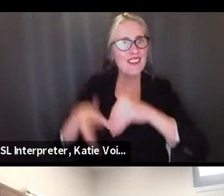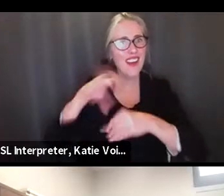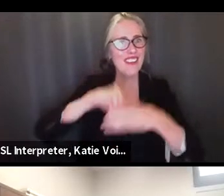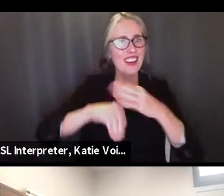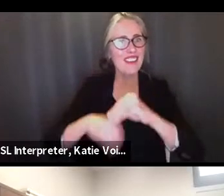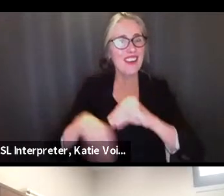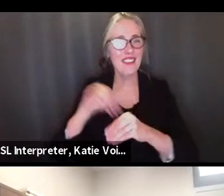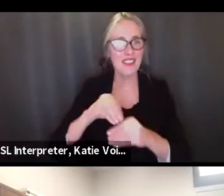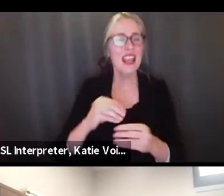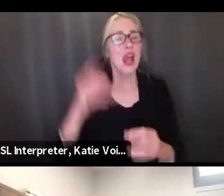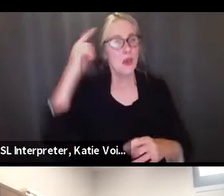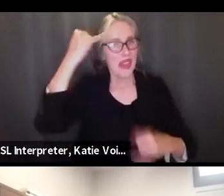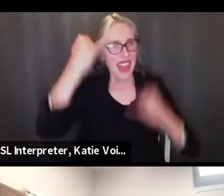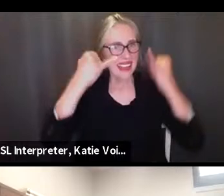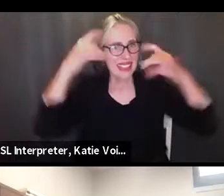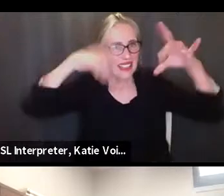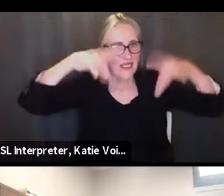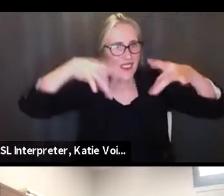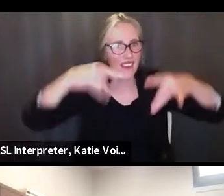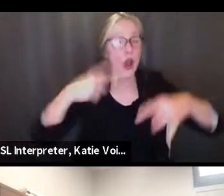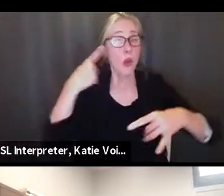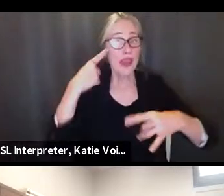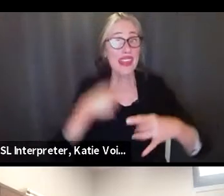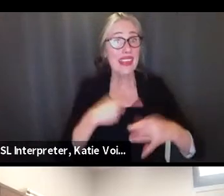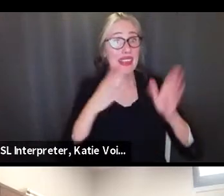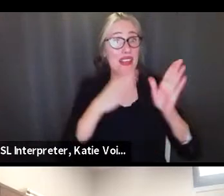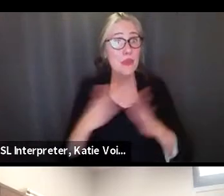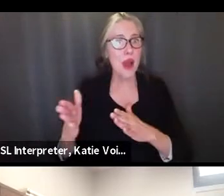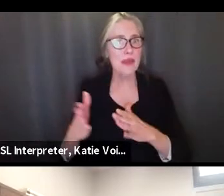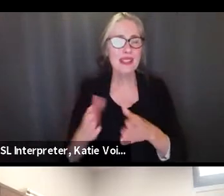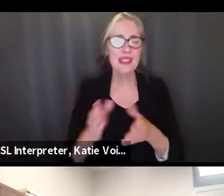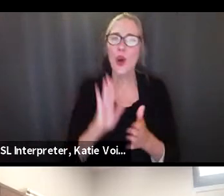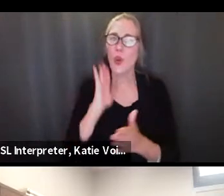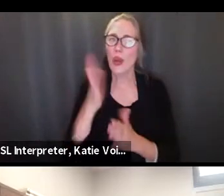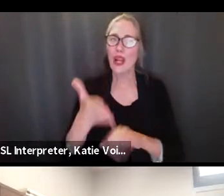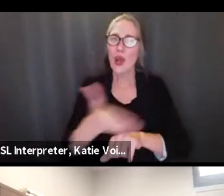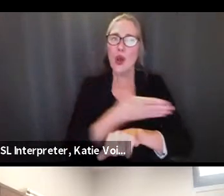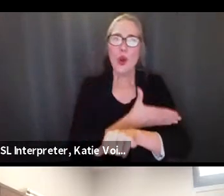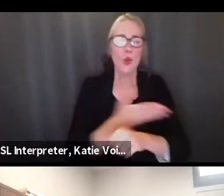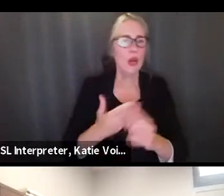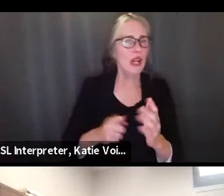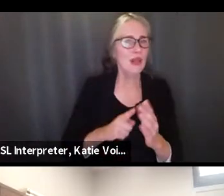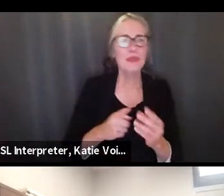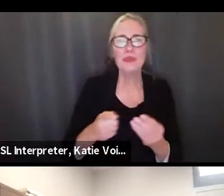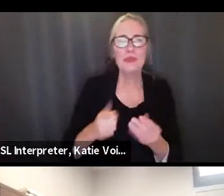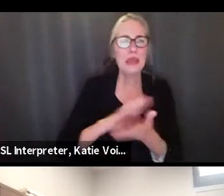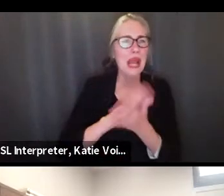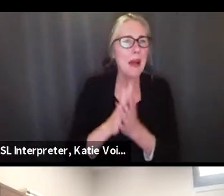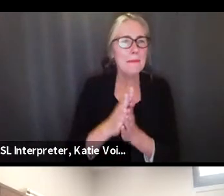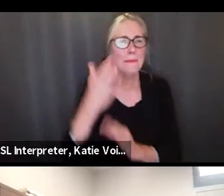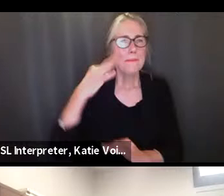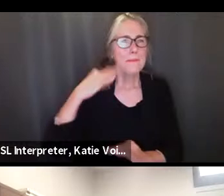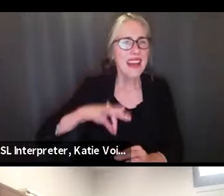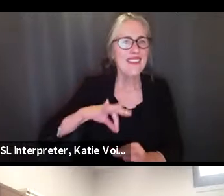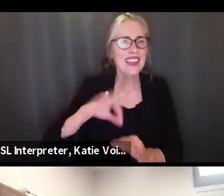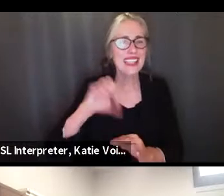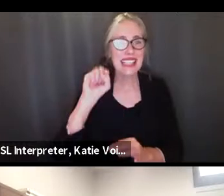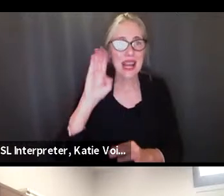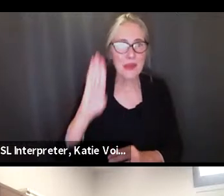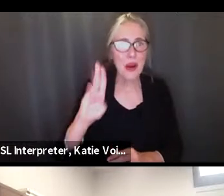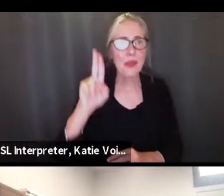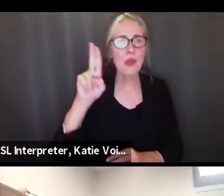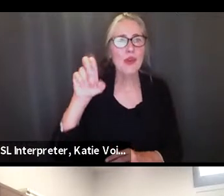We are confident that this comprehensive program will nourish and grow in Santa Barbara Unified right alongside our young